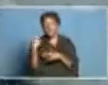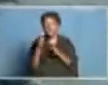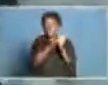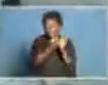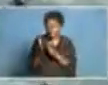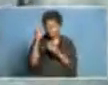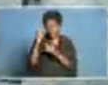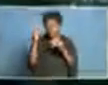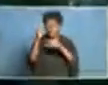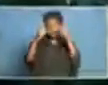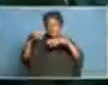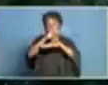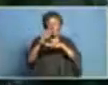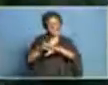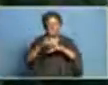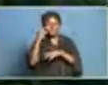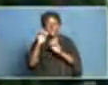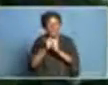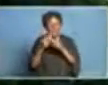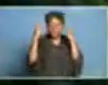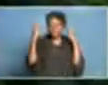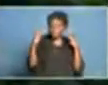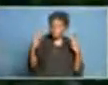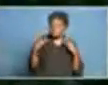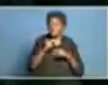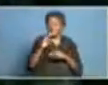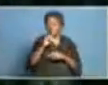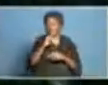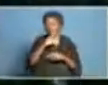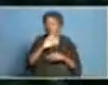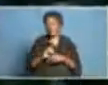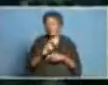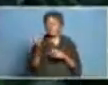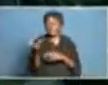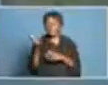we really don't see how a Wendy's and a Marco's Pizza fits at that location on PI.